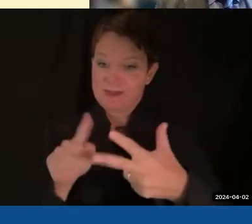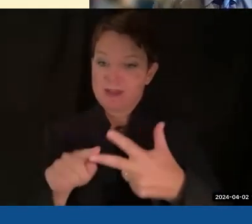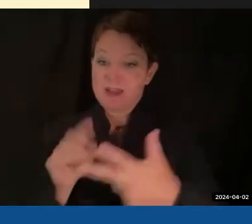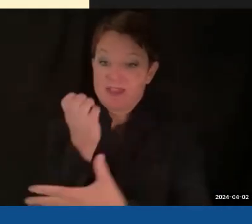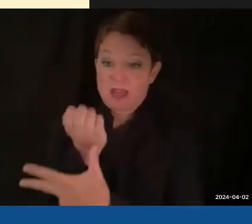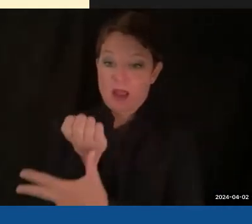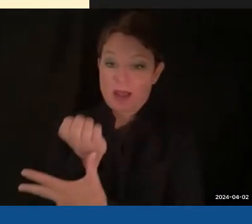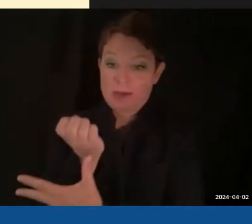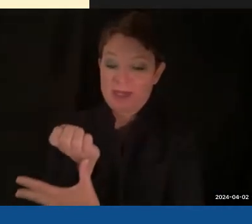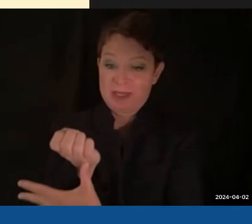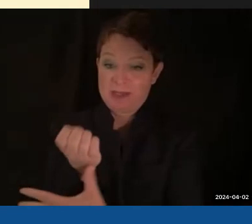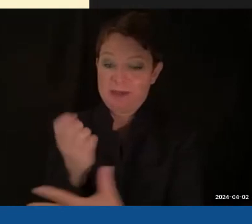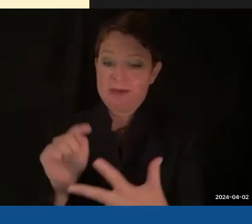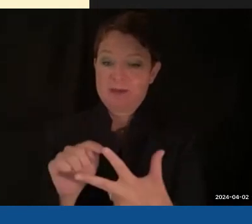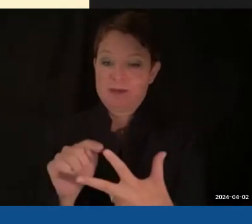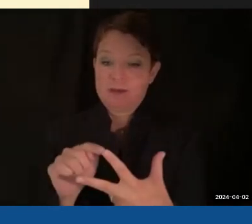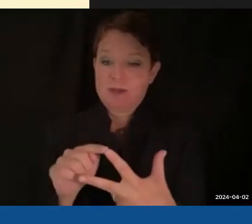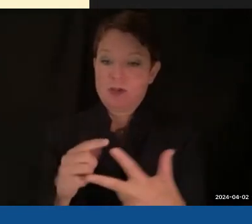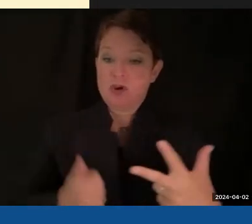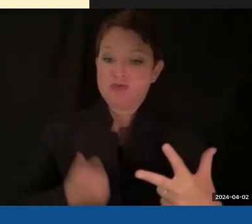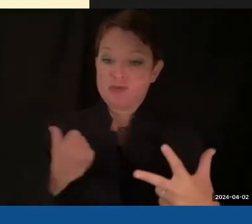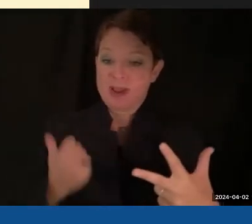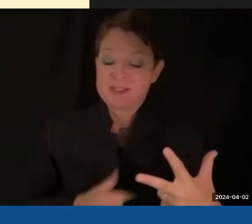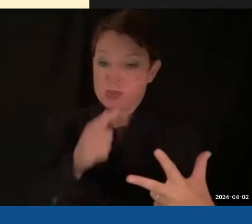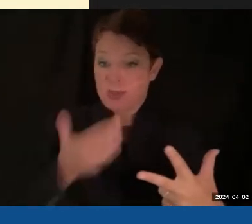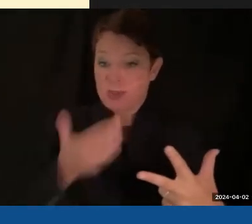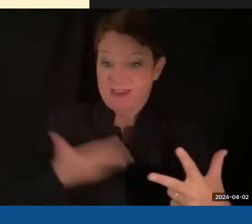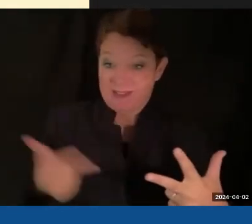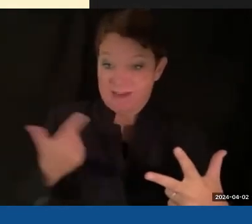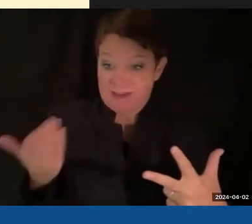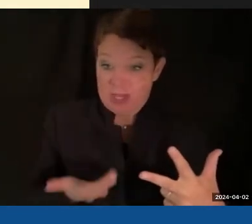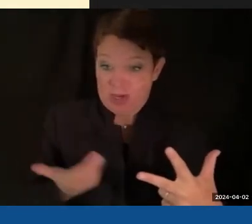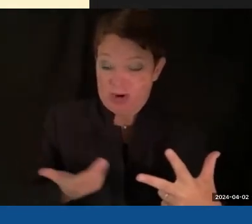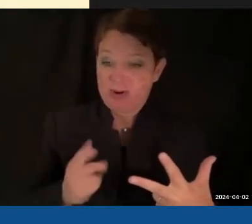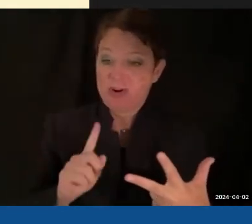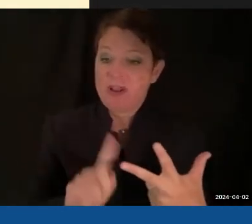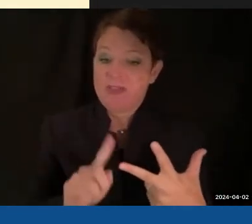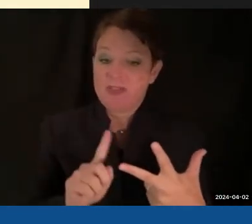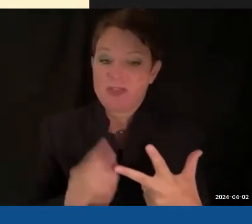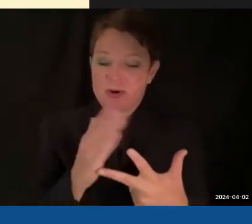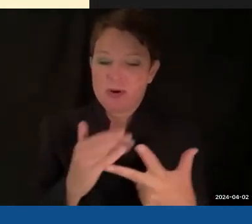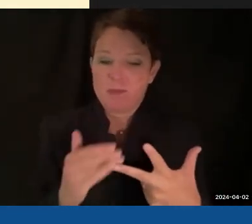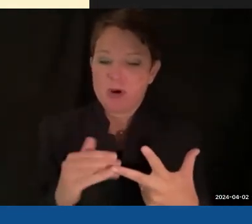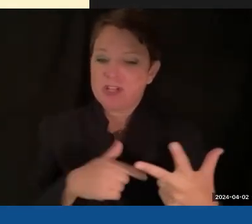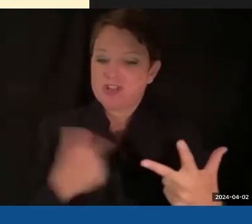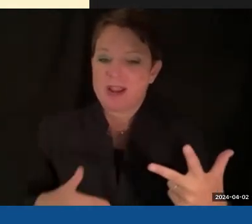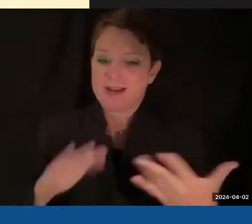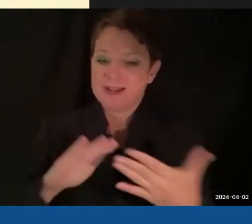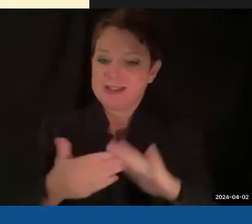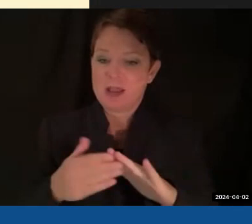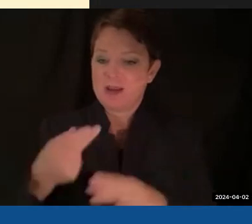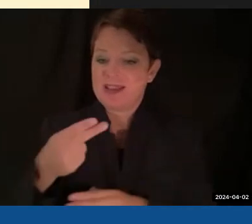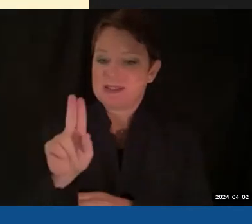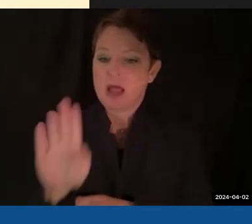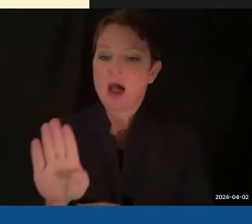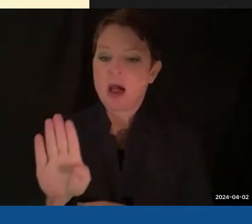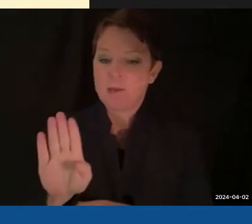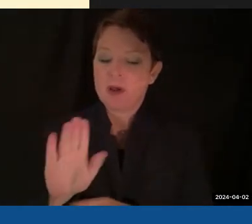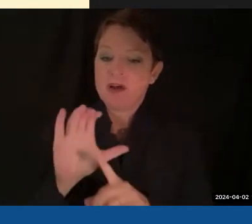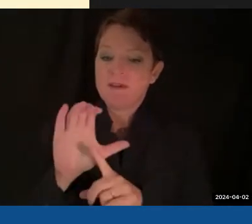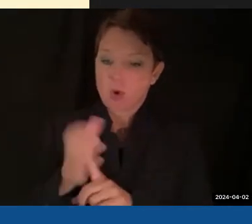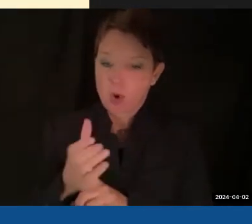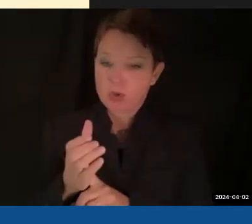economy, the residents who live here, as well, and the third leg is Chinatown as a hub of